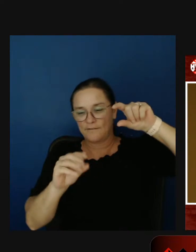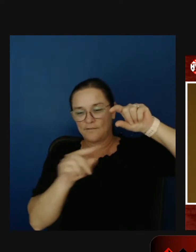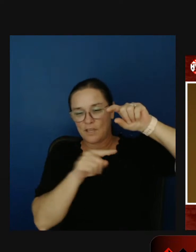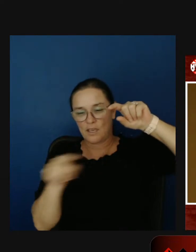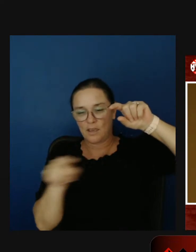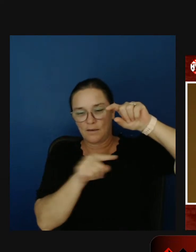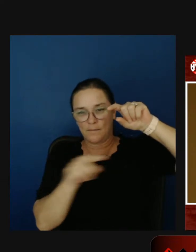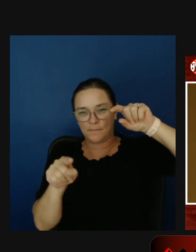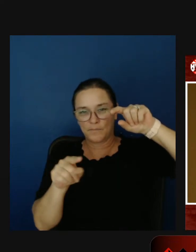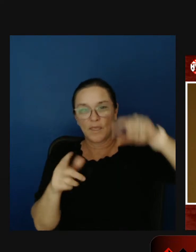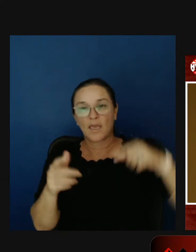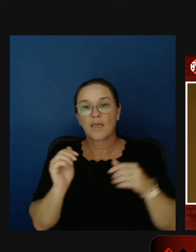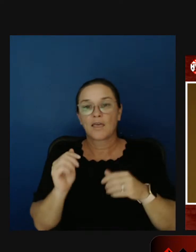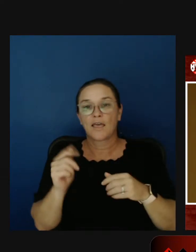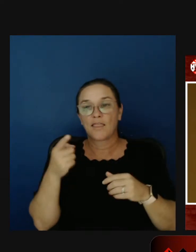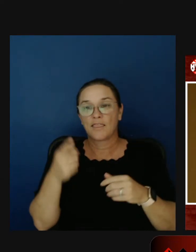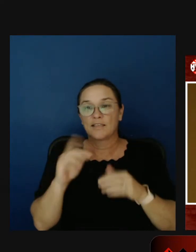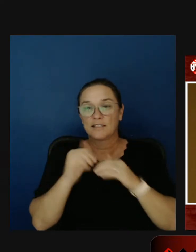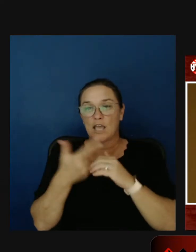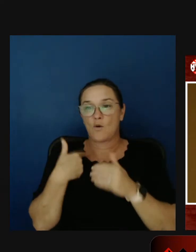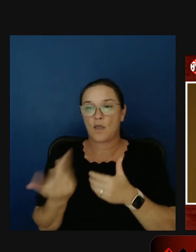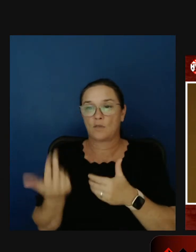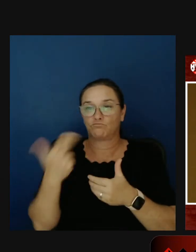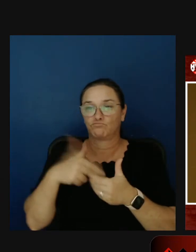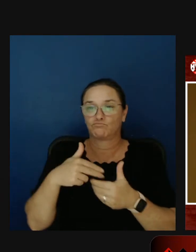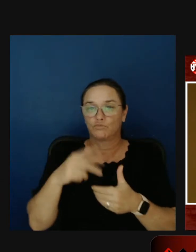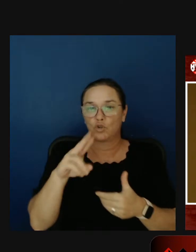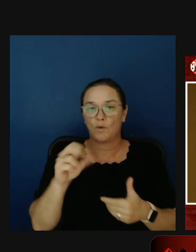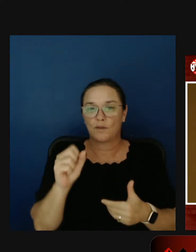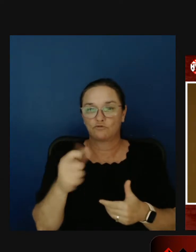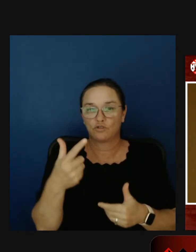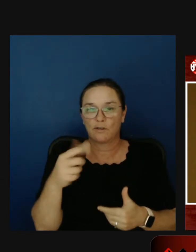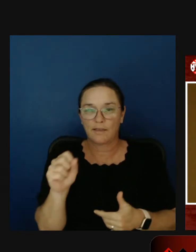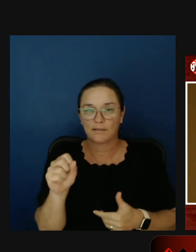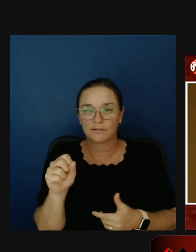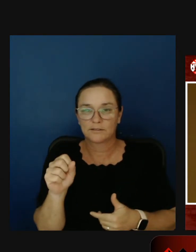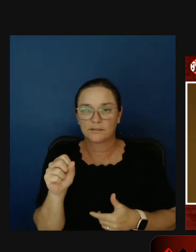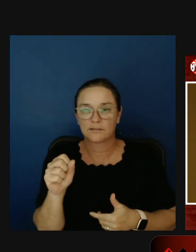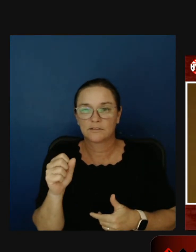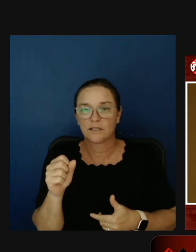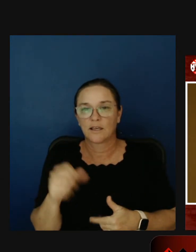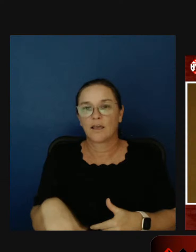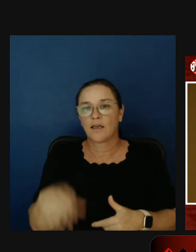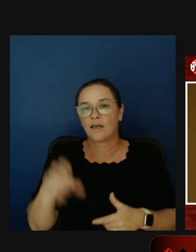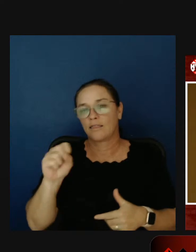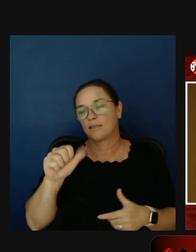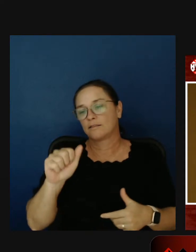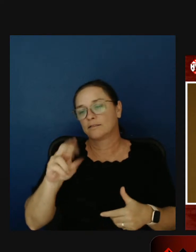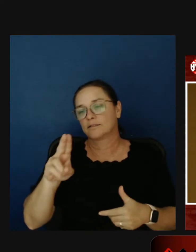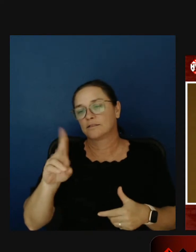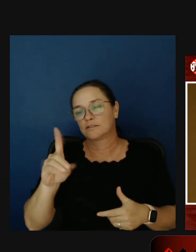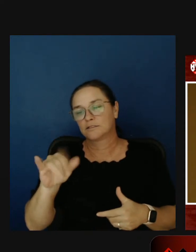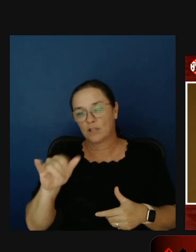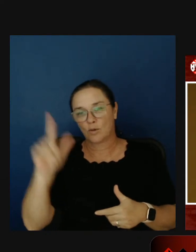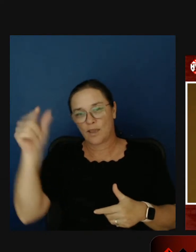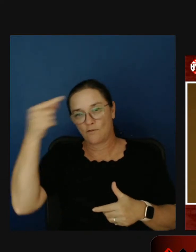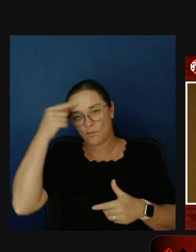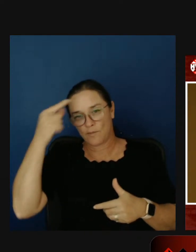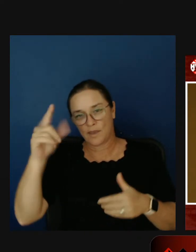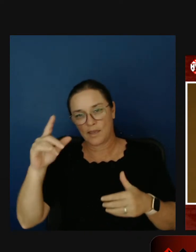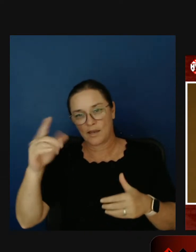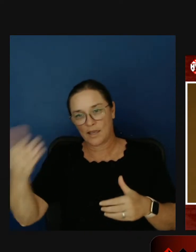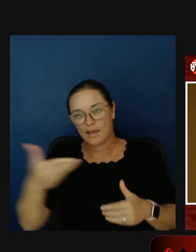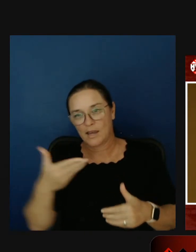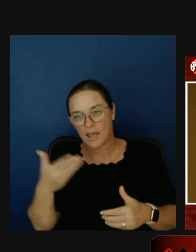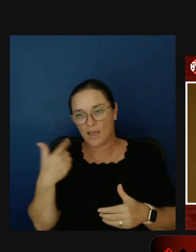was originally brought on to the USGS, was the Saudi government had hired the USGS to come over and do a hazard